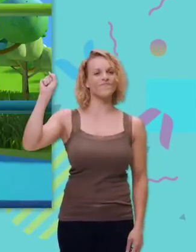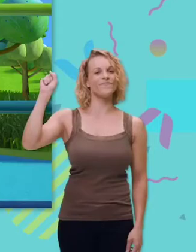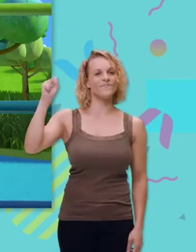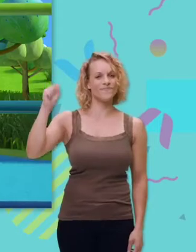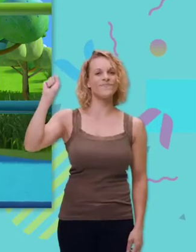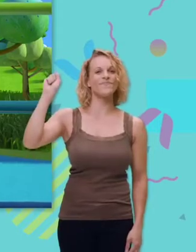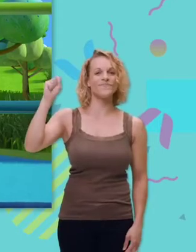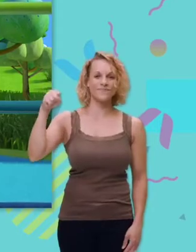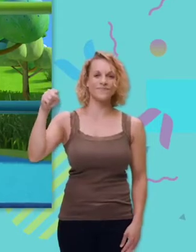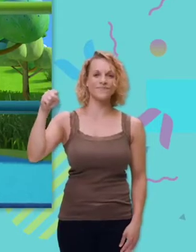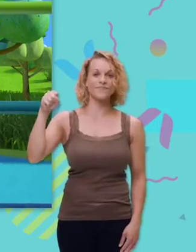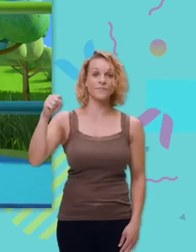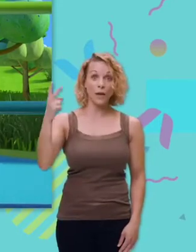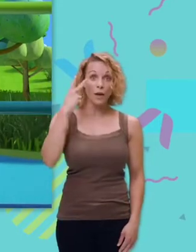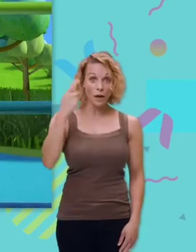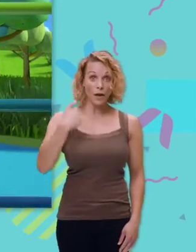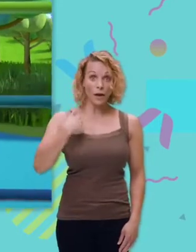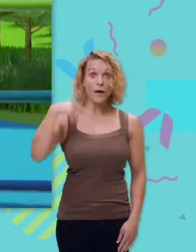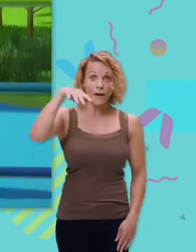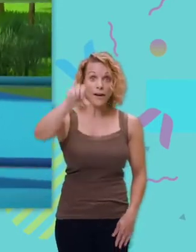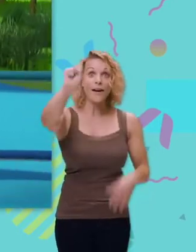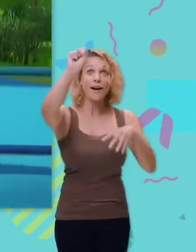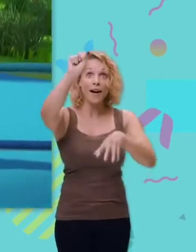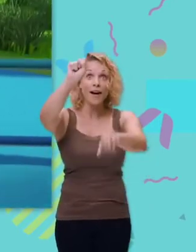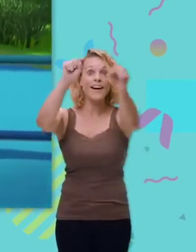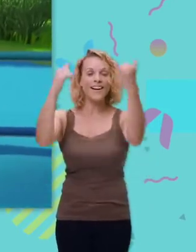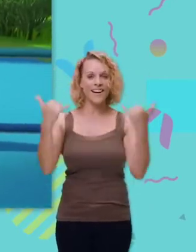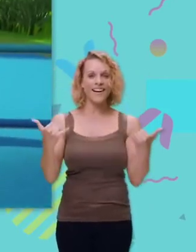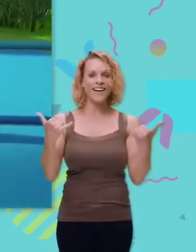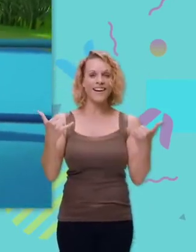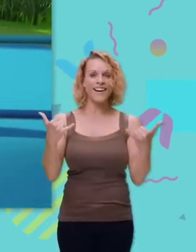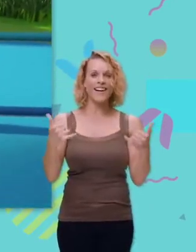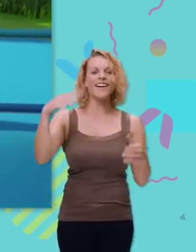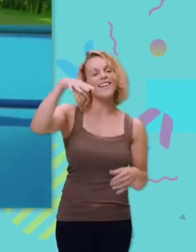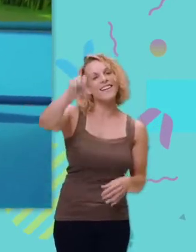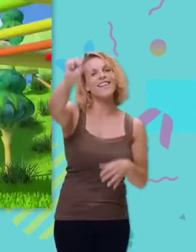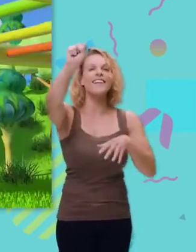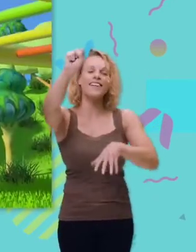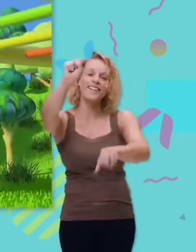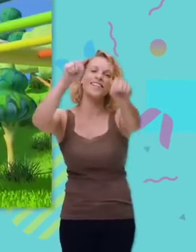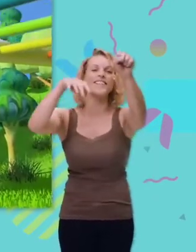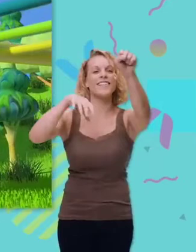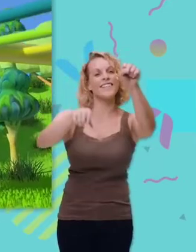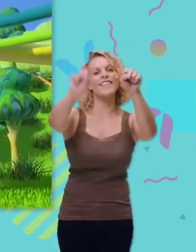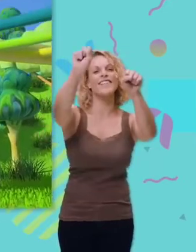see. Yes, you see I'm climbing now.